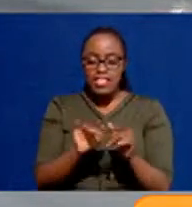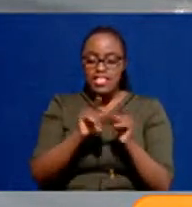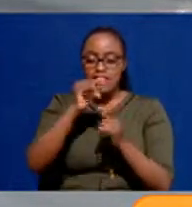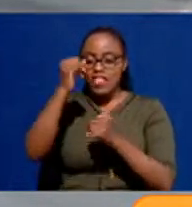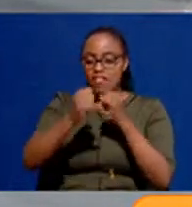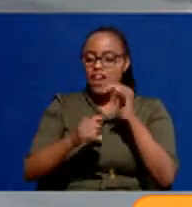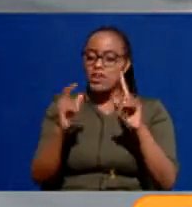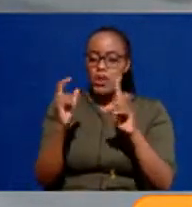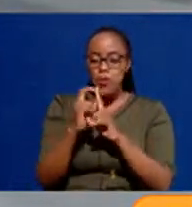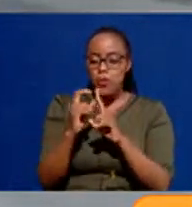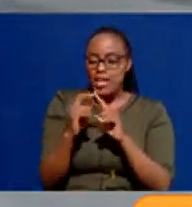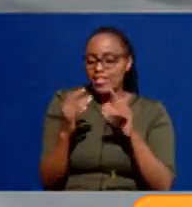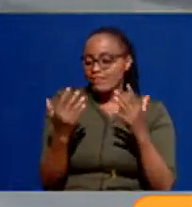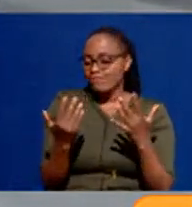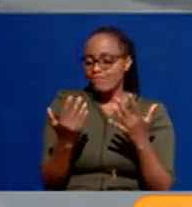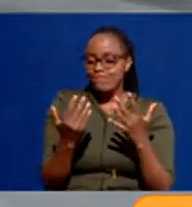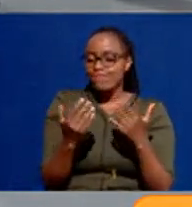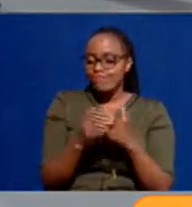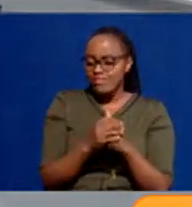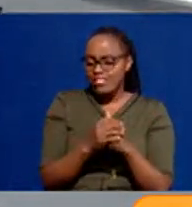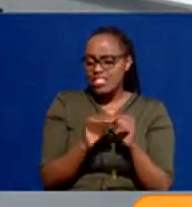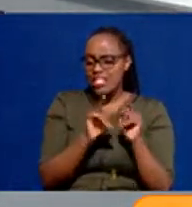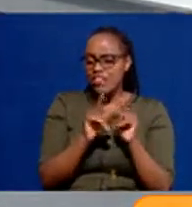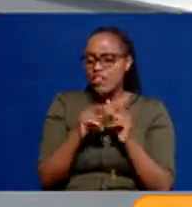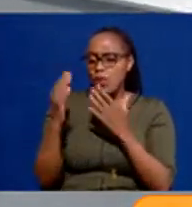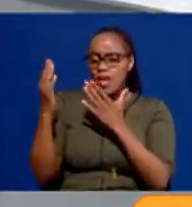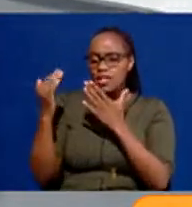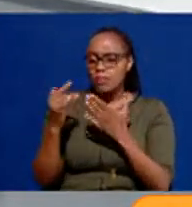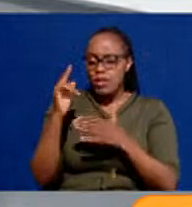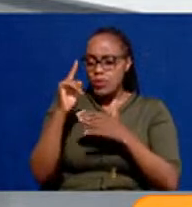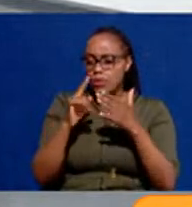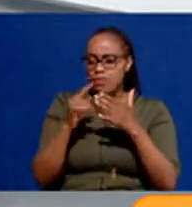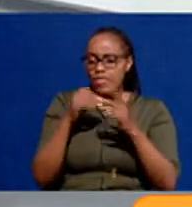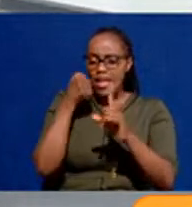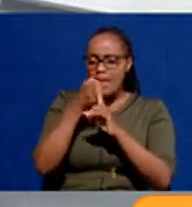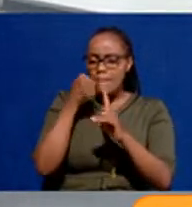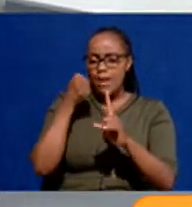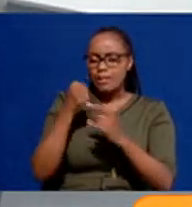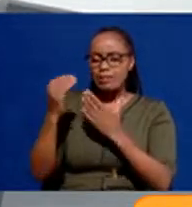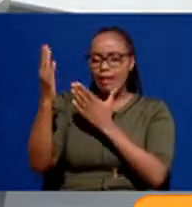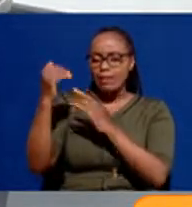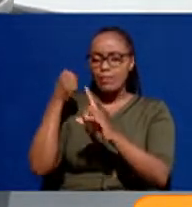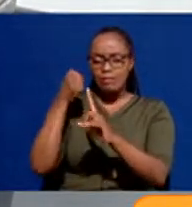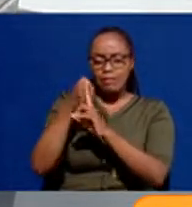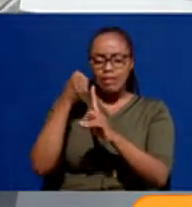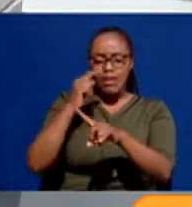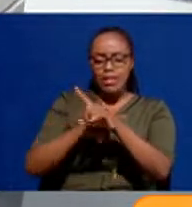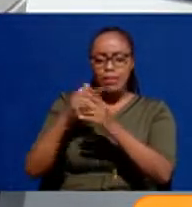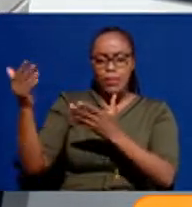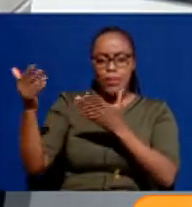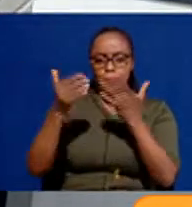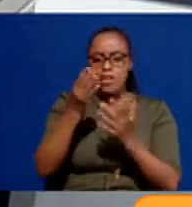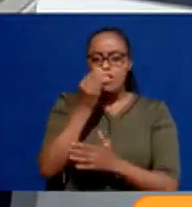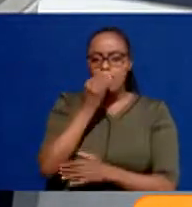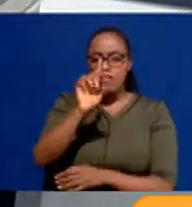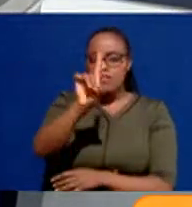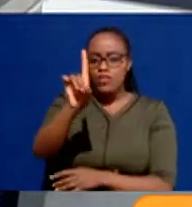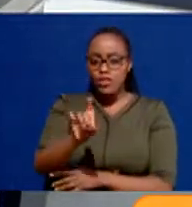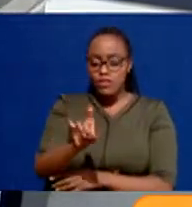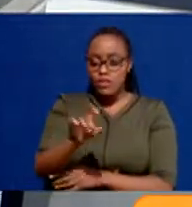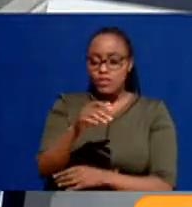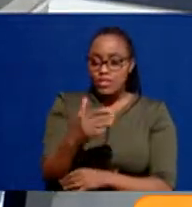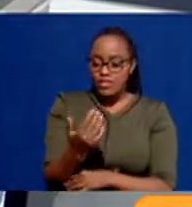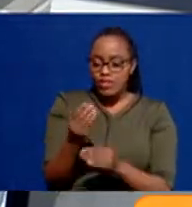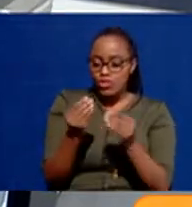parting shot, what is the anticipated income, impact of the arrival of these foodstuffs? Is